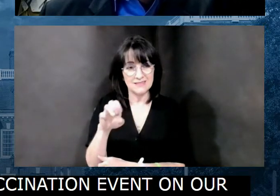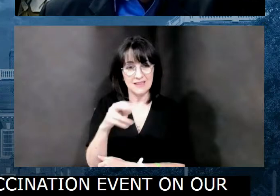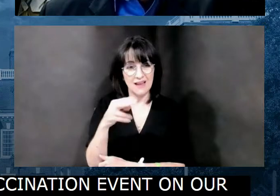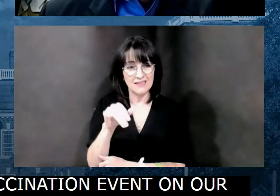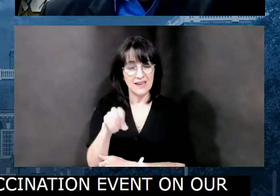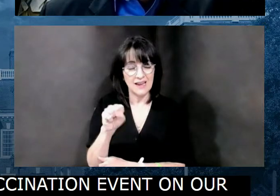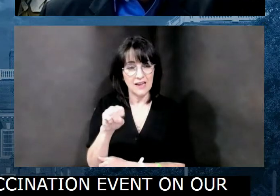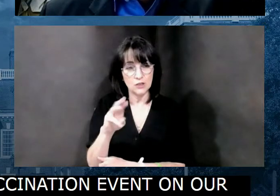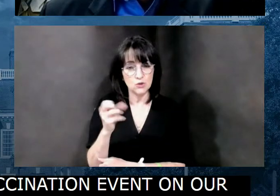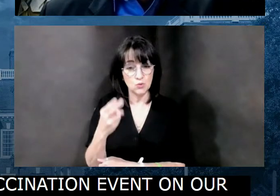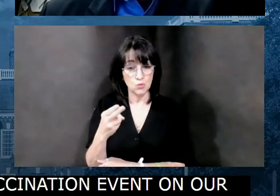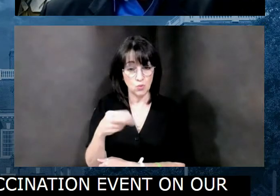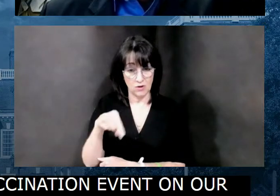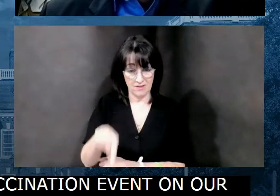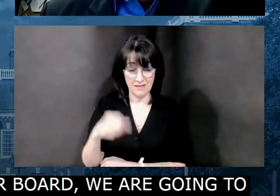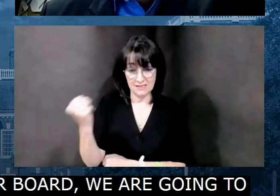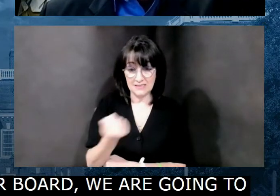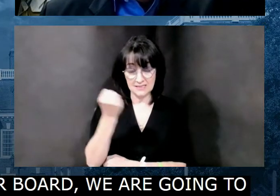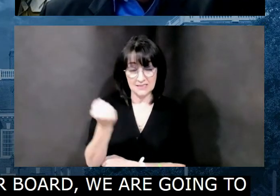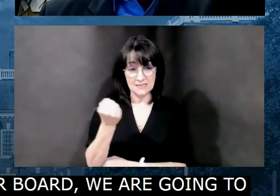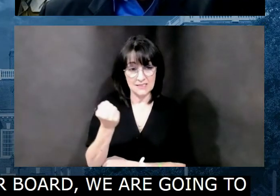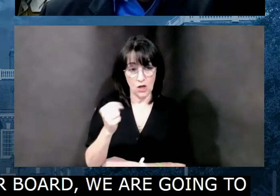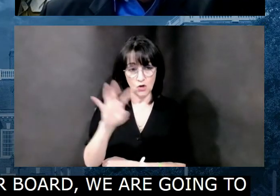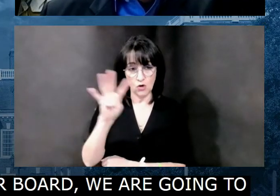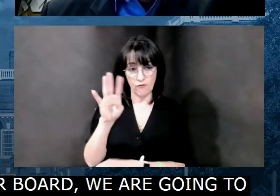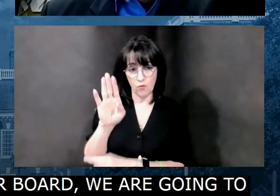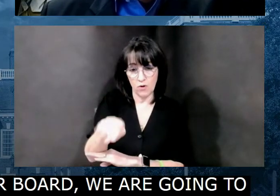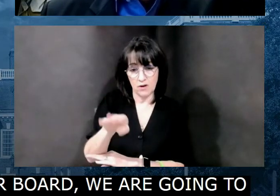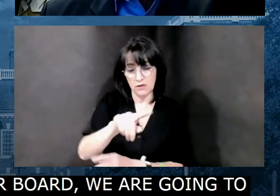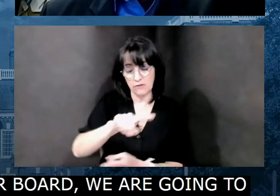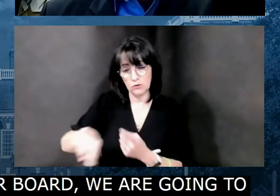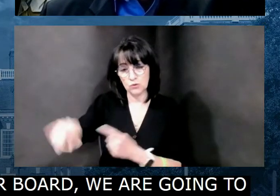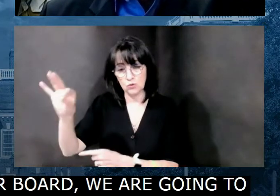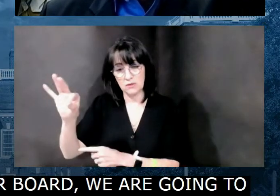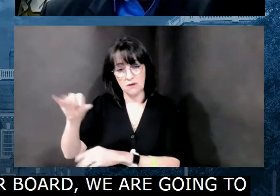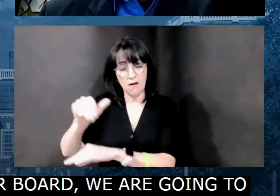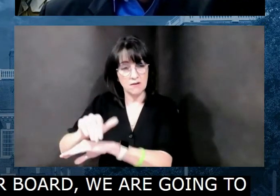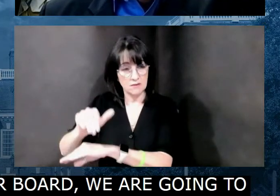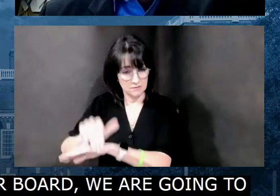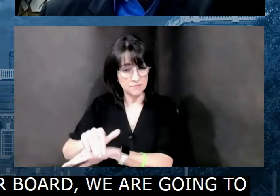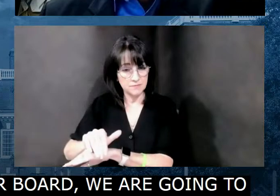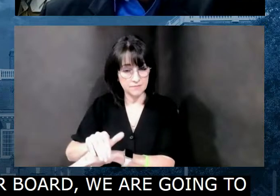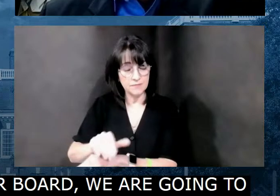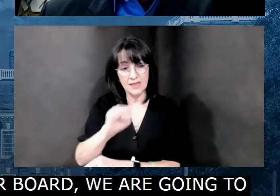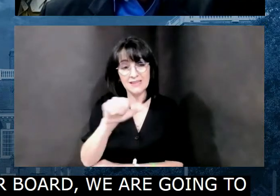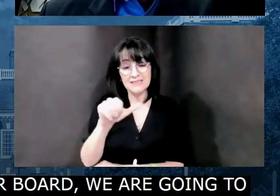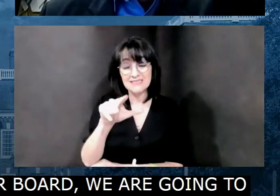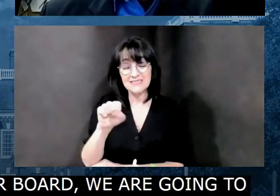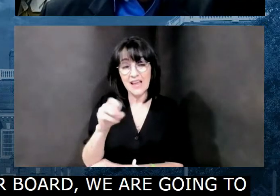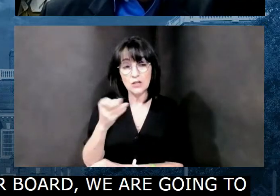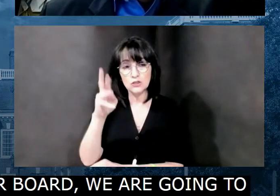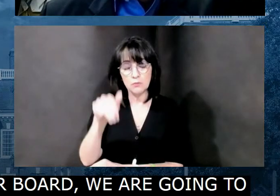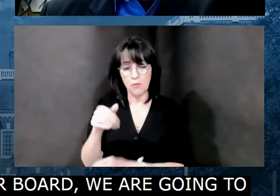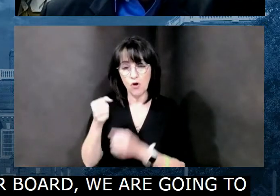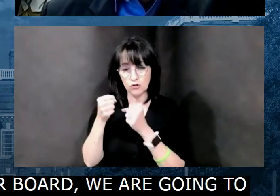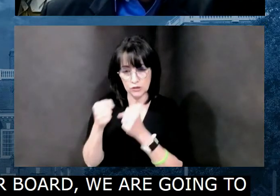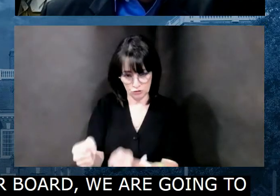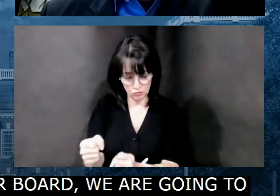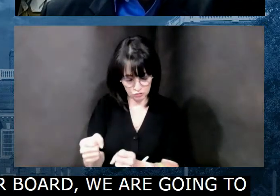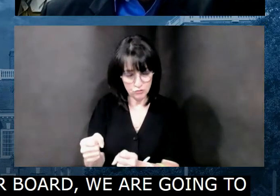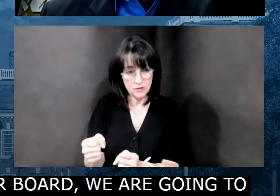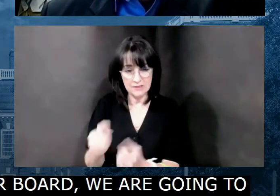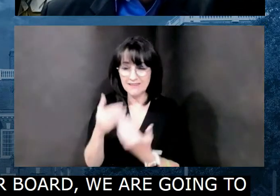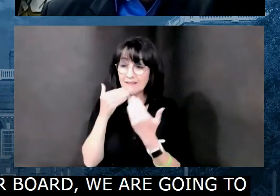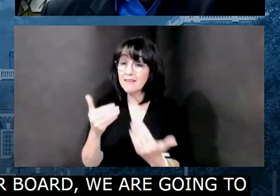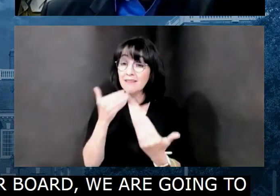9. This will be either Pfizer or Johnson & Johnson. It will be right over on Salisbury Street. So again, thank you to the town of Dewey. Thank you